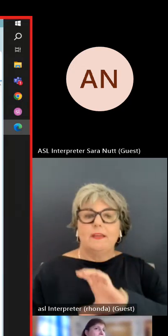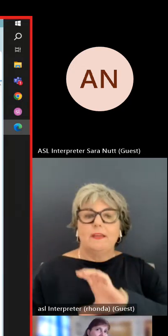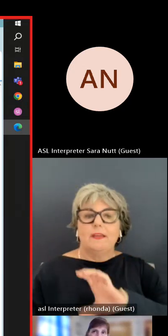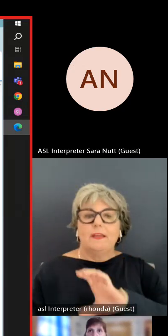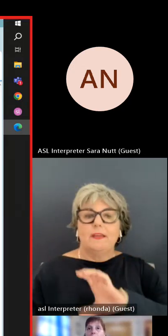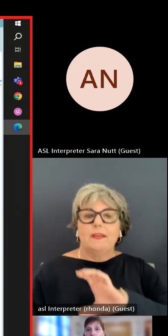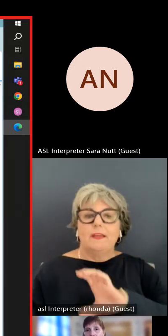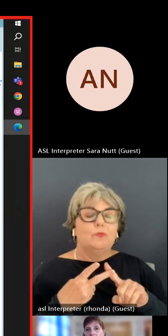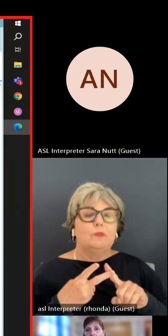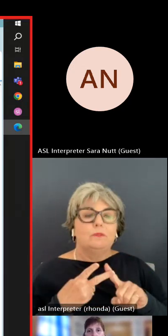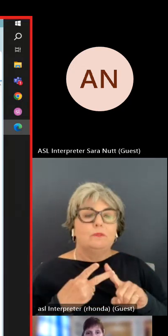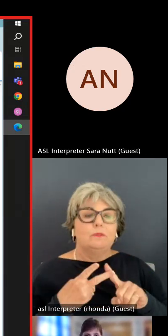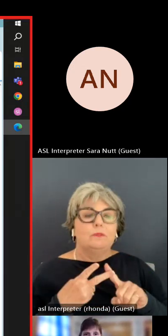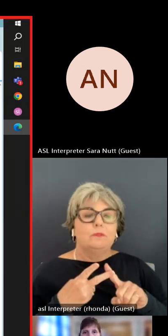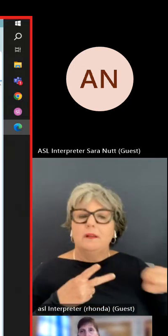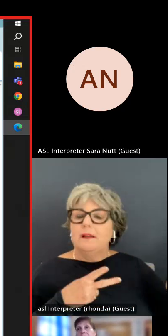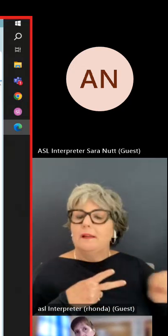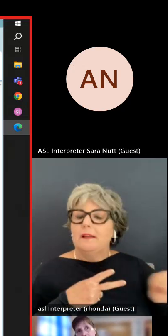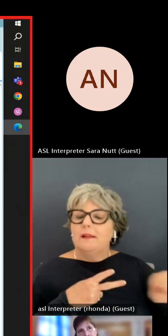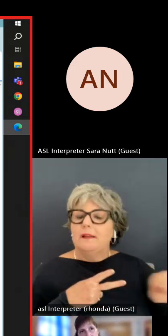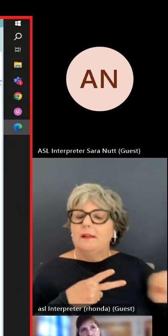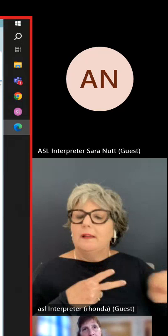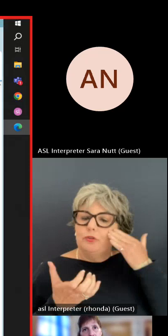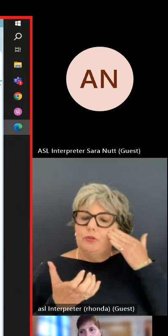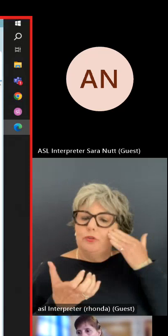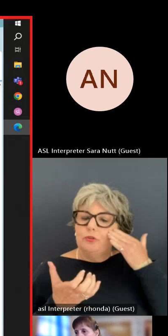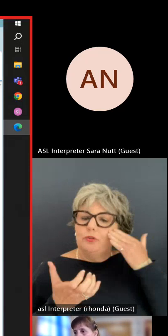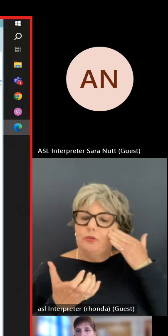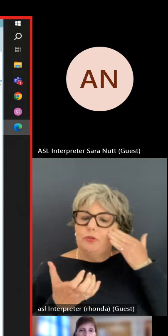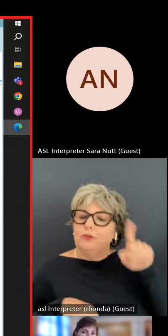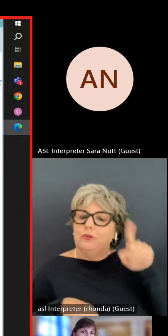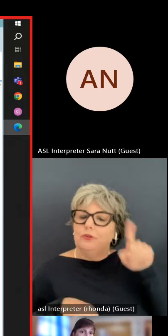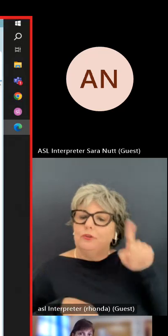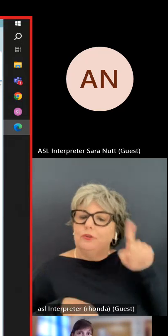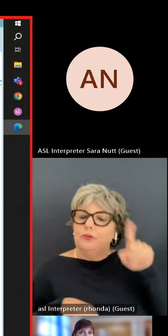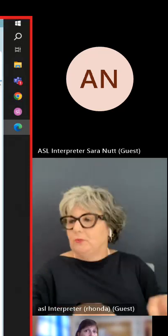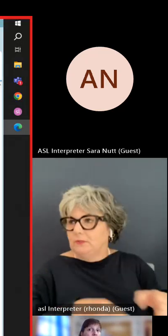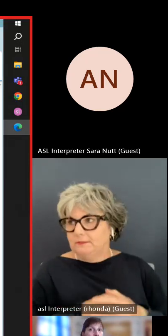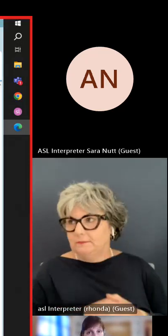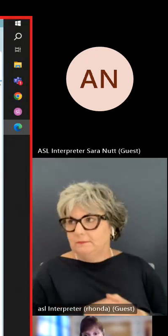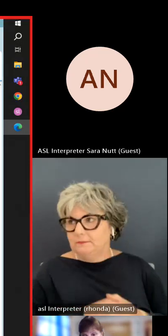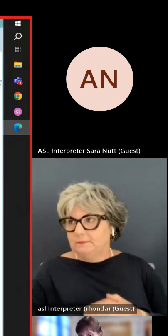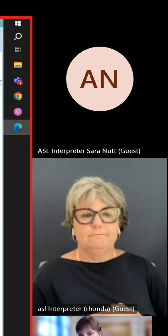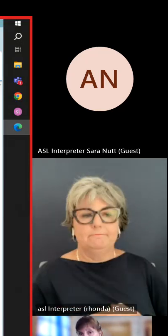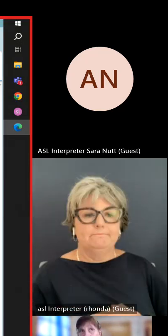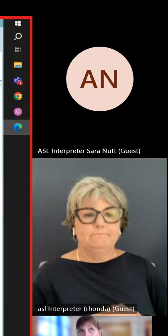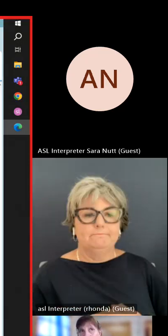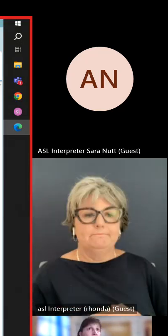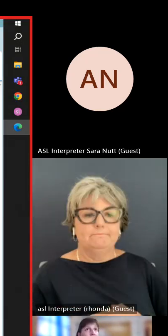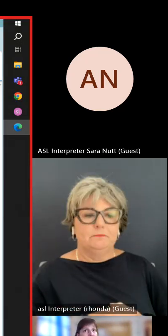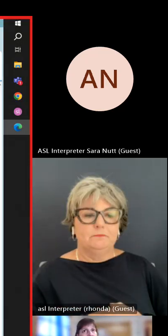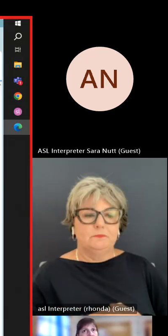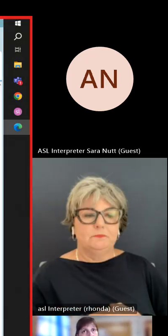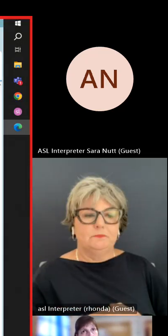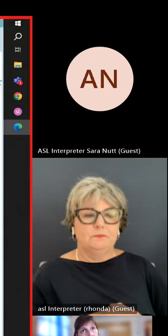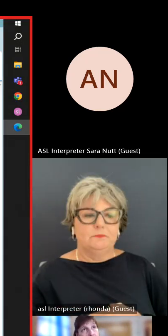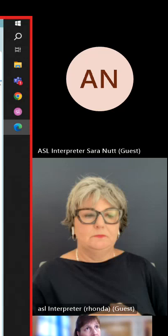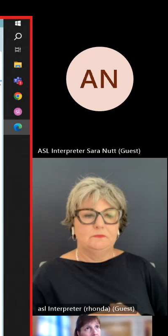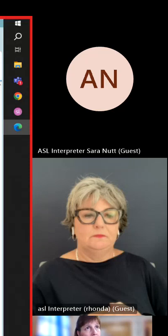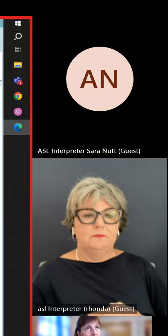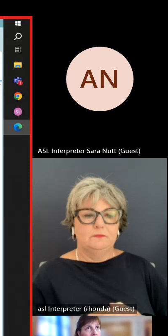audiences have is they want to know what you can do for them. So the next step in the process is to actually find